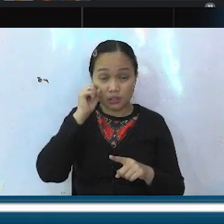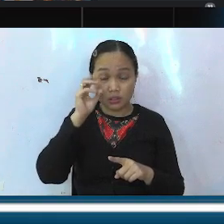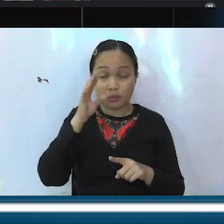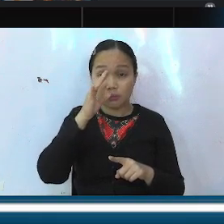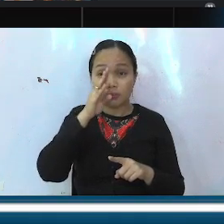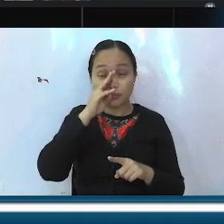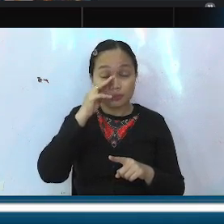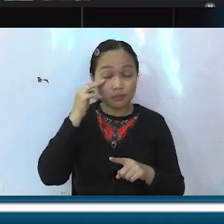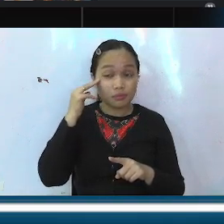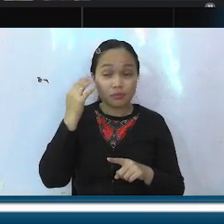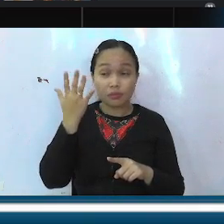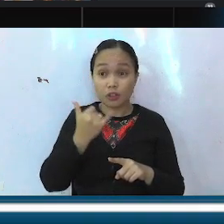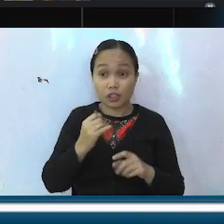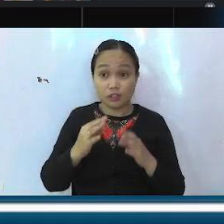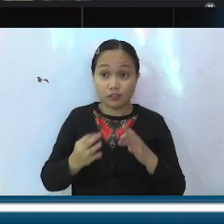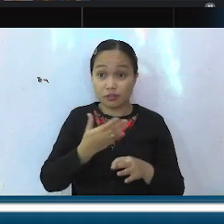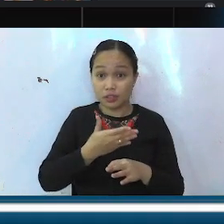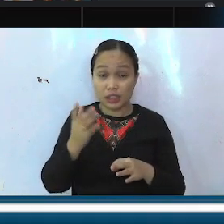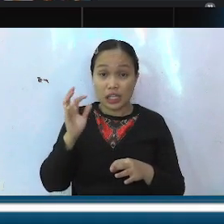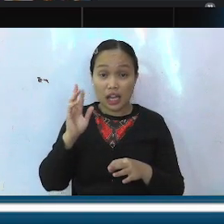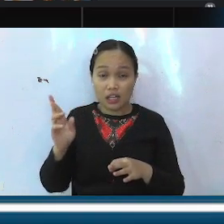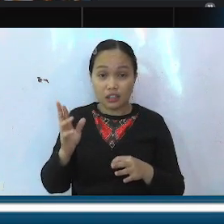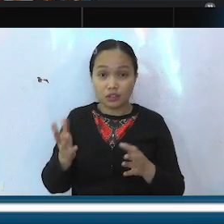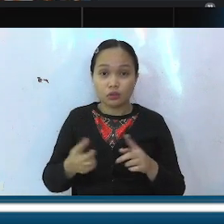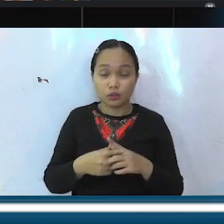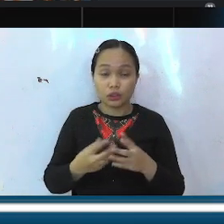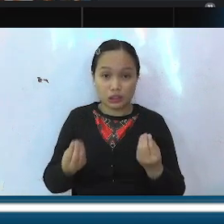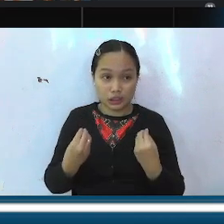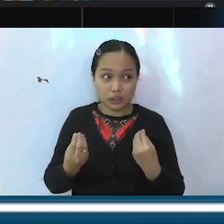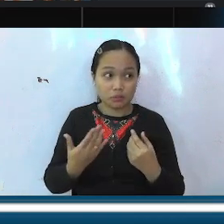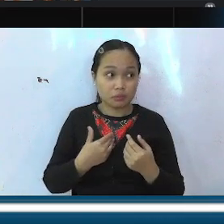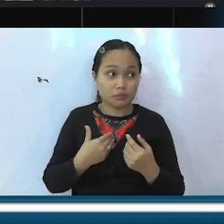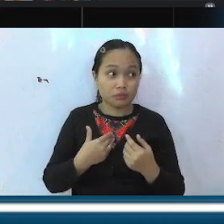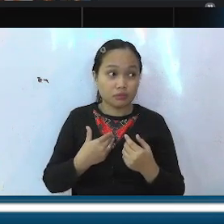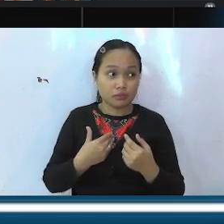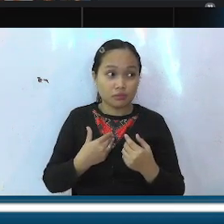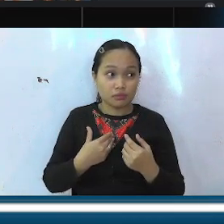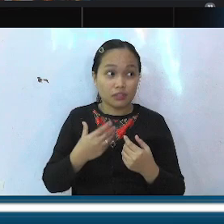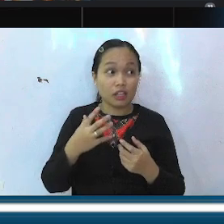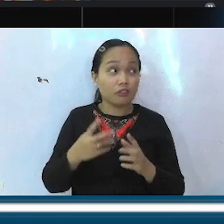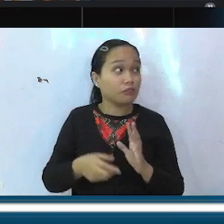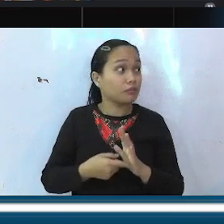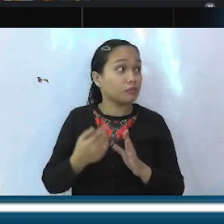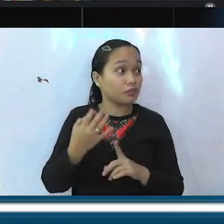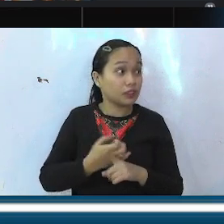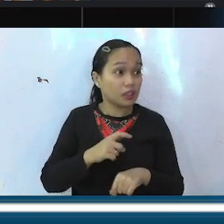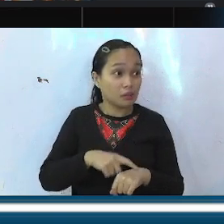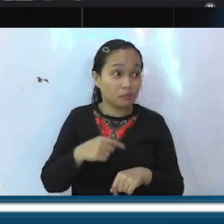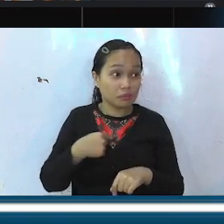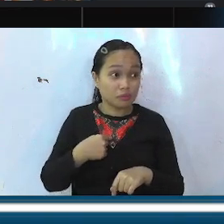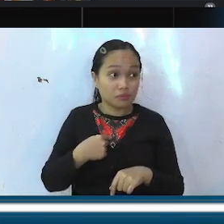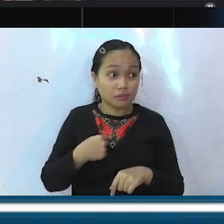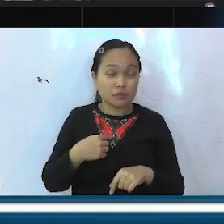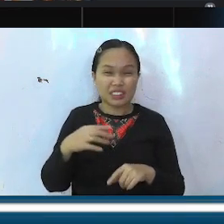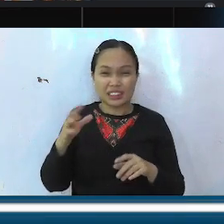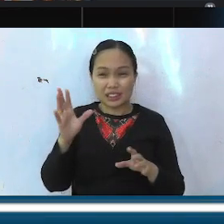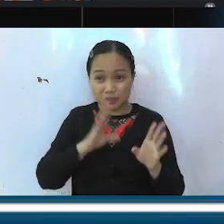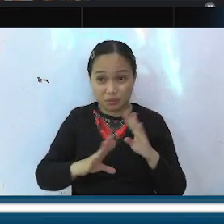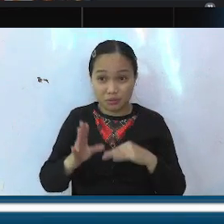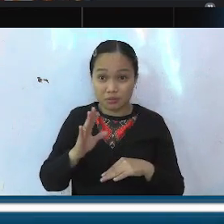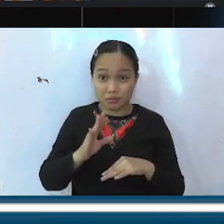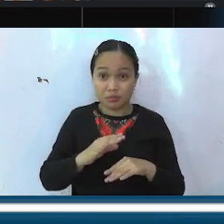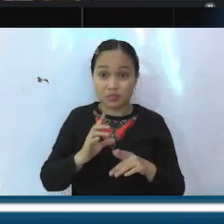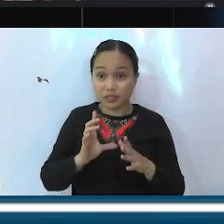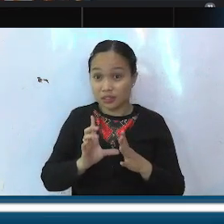because they're there to teach me. Amen. Every time I get sidetracked, they're there to teach me what to do. Yeah, we will talk